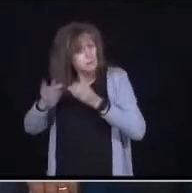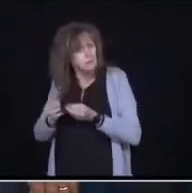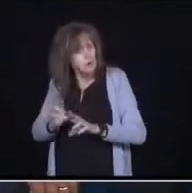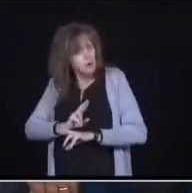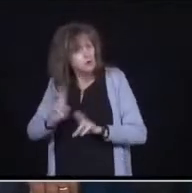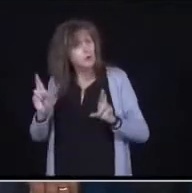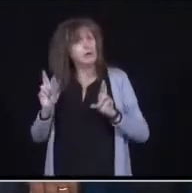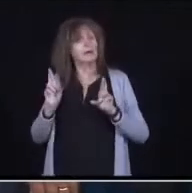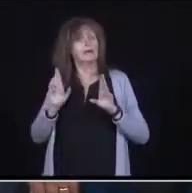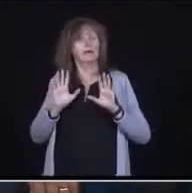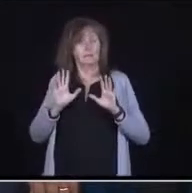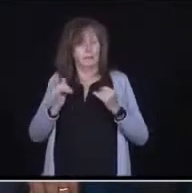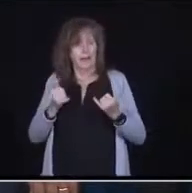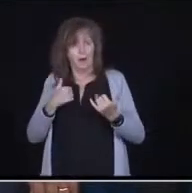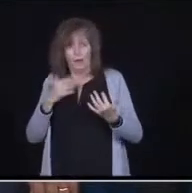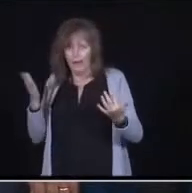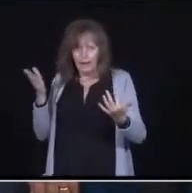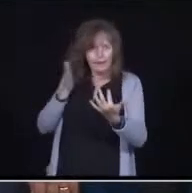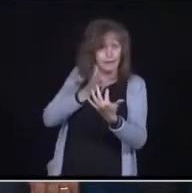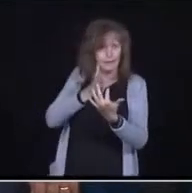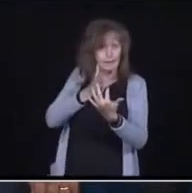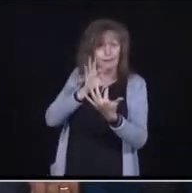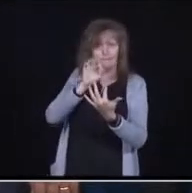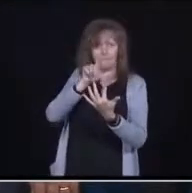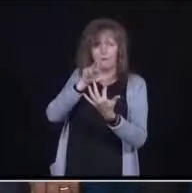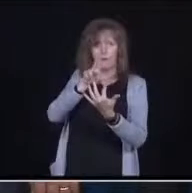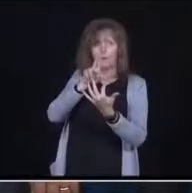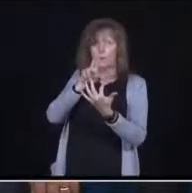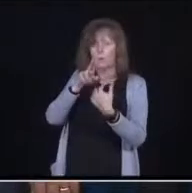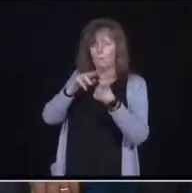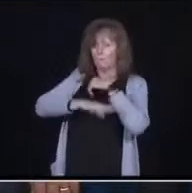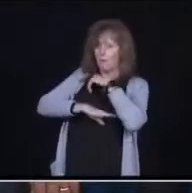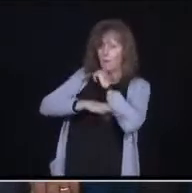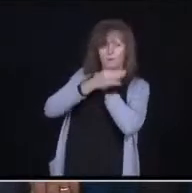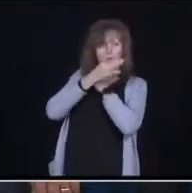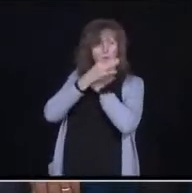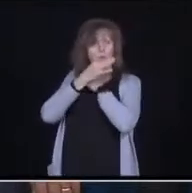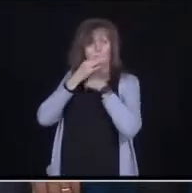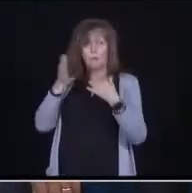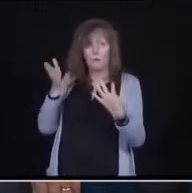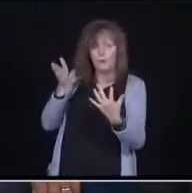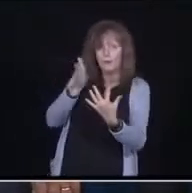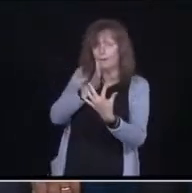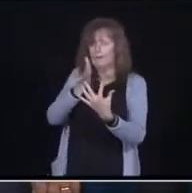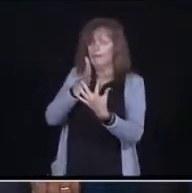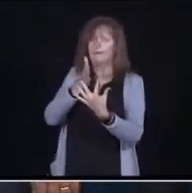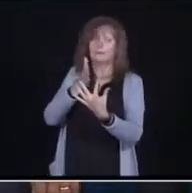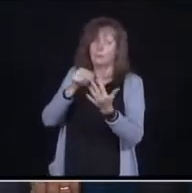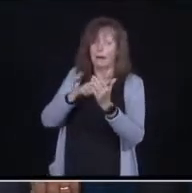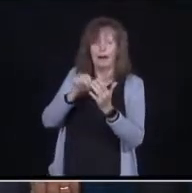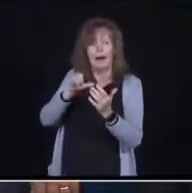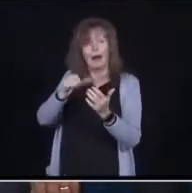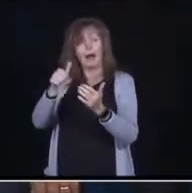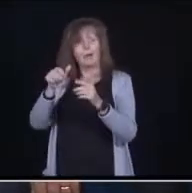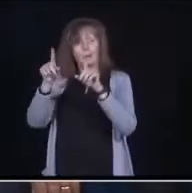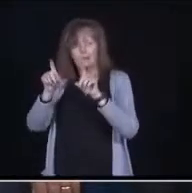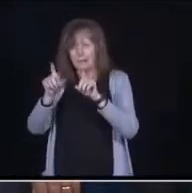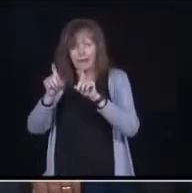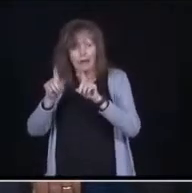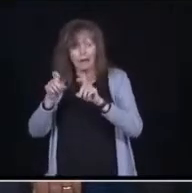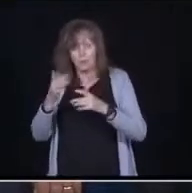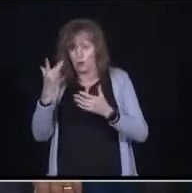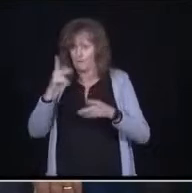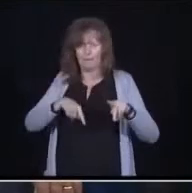season, particularly with fall being upon us, that we're going to need to have those extra tests because people will be concerned,